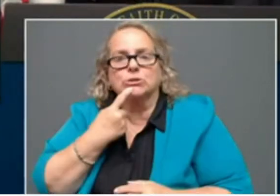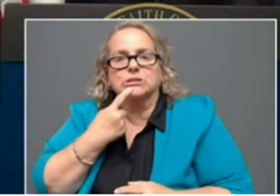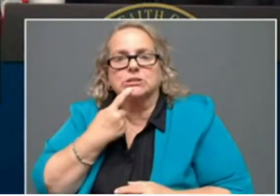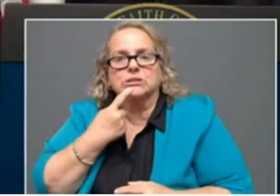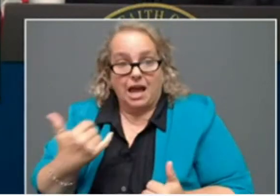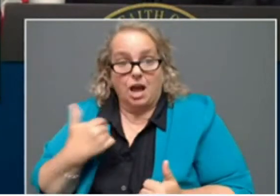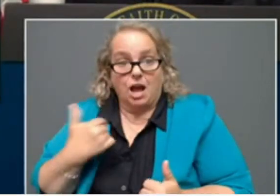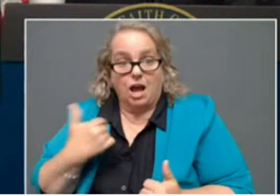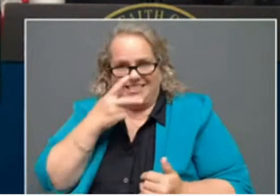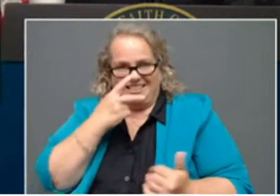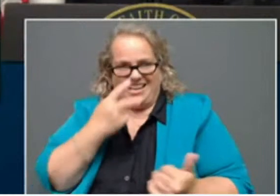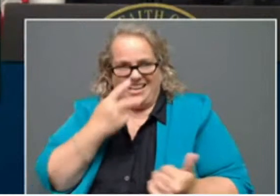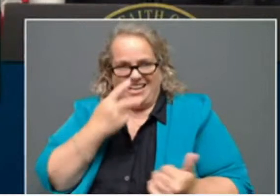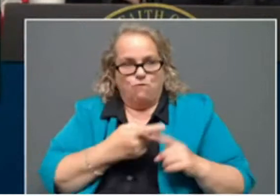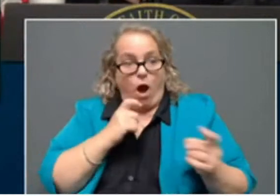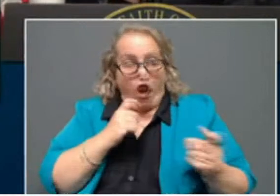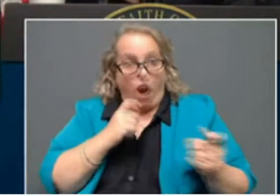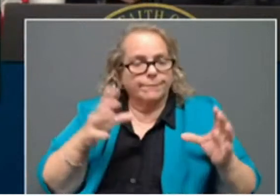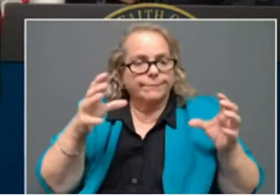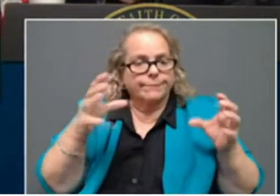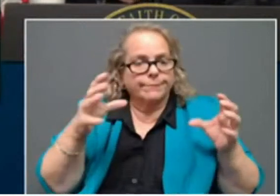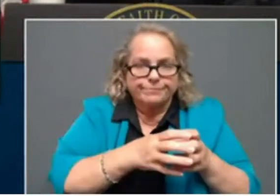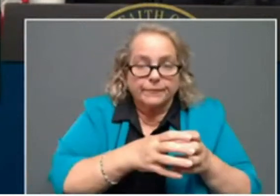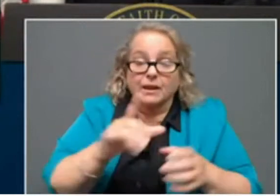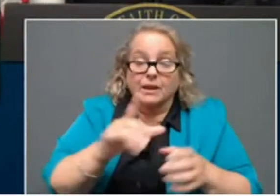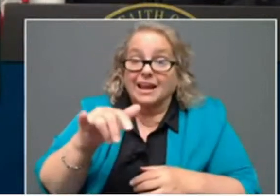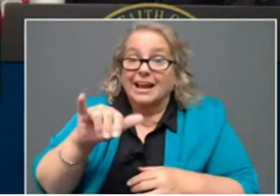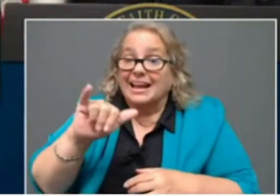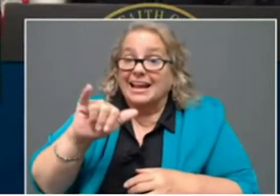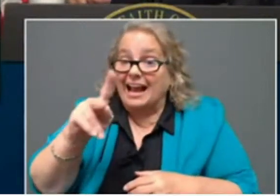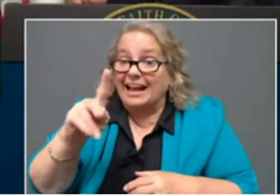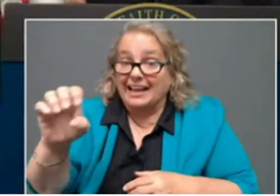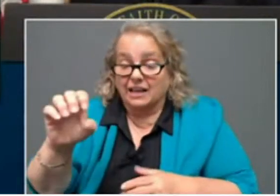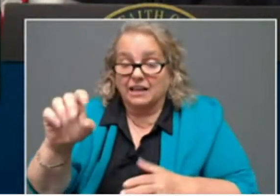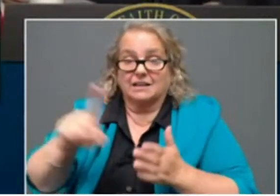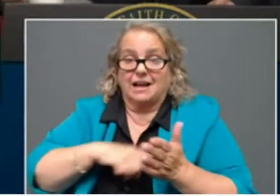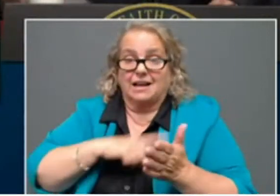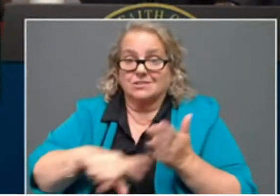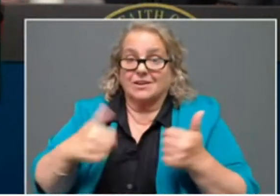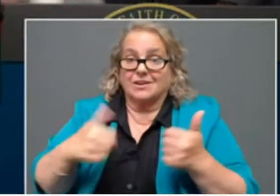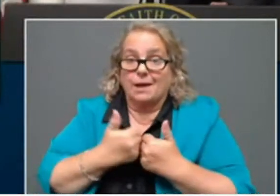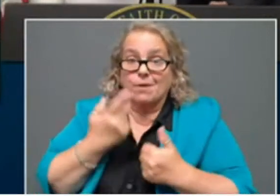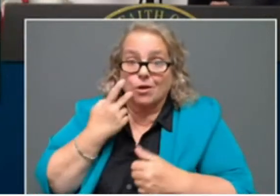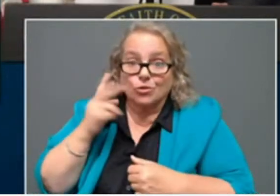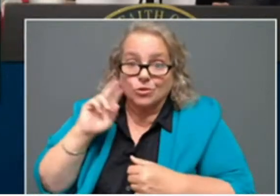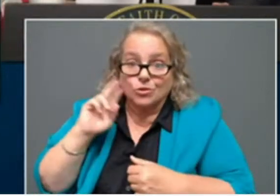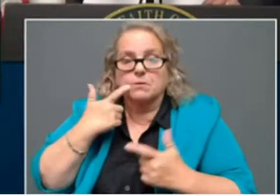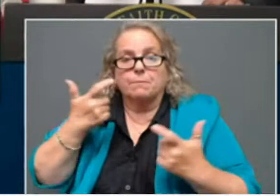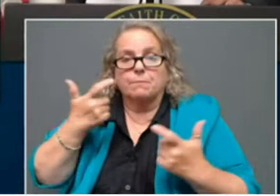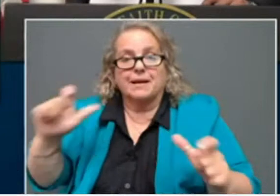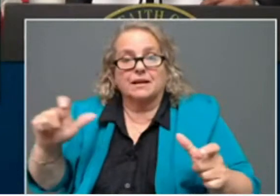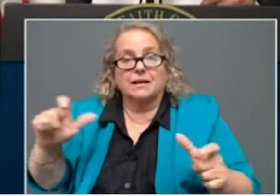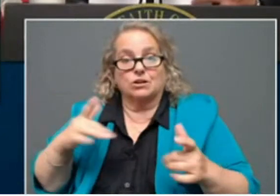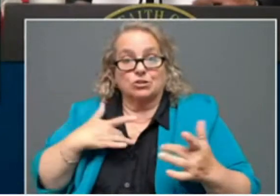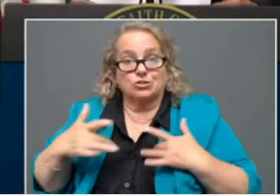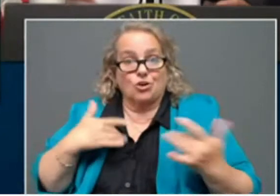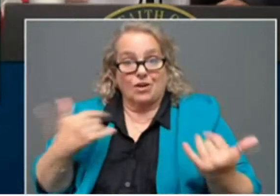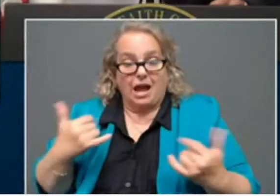You're seeing it. The Yankees had to cancel a game the other day. There's big concern about the Olympics as